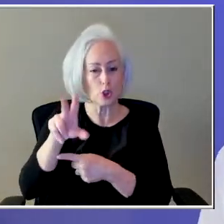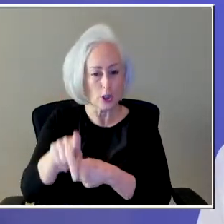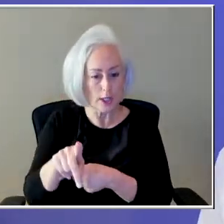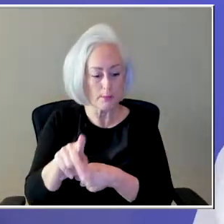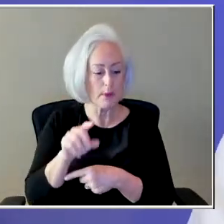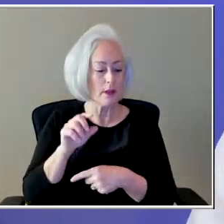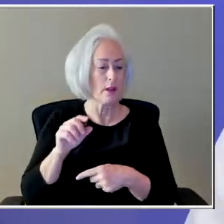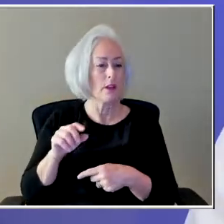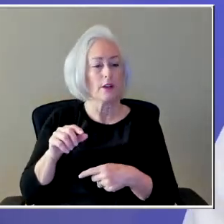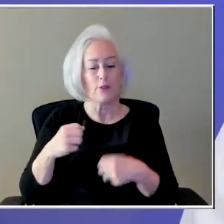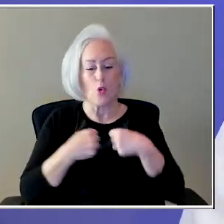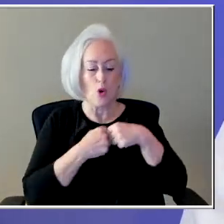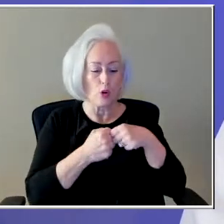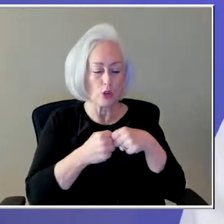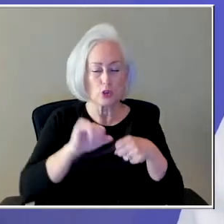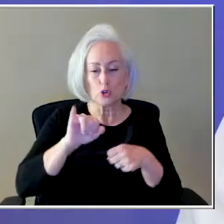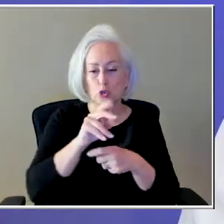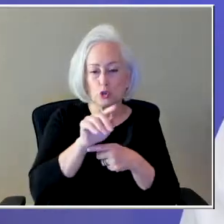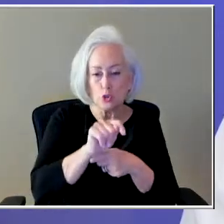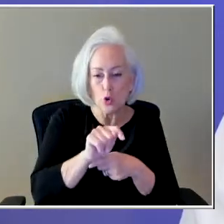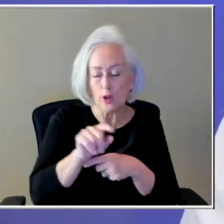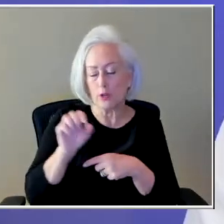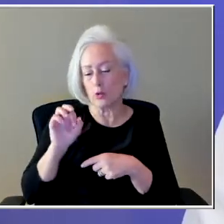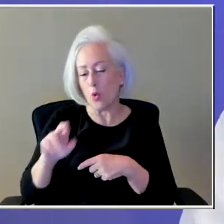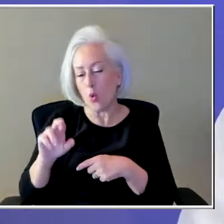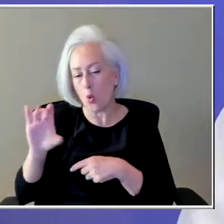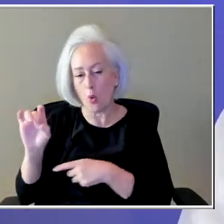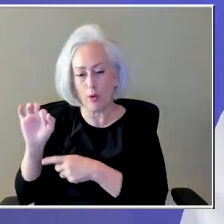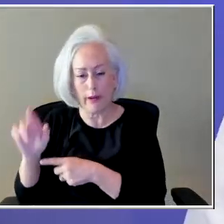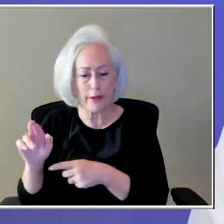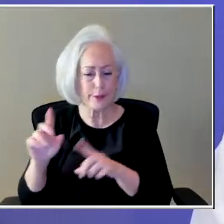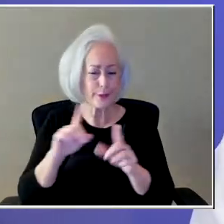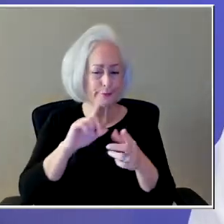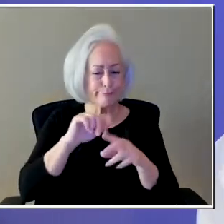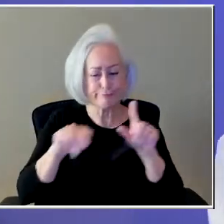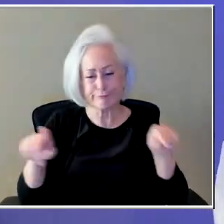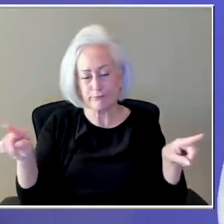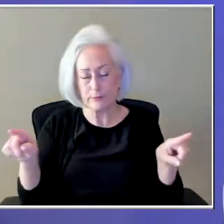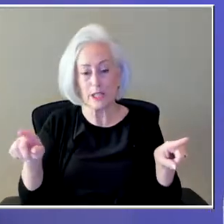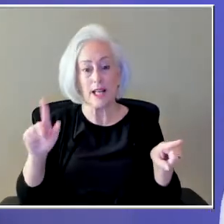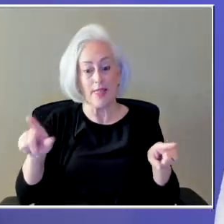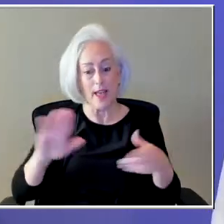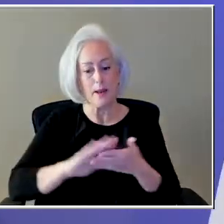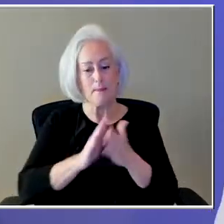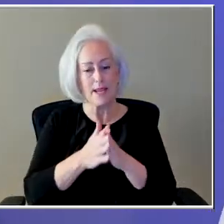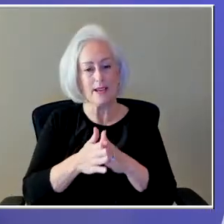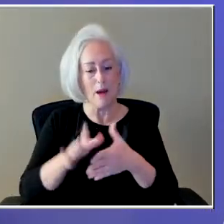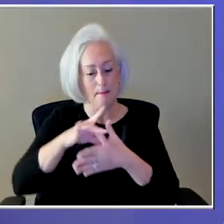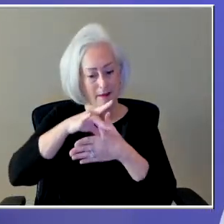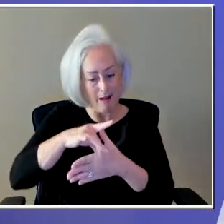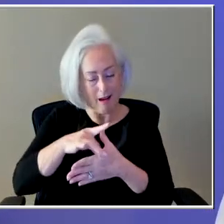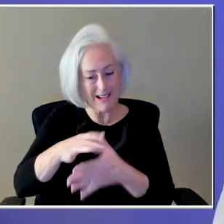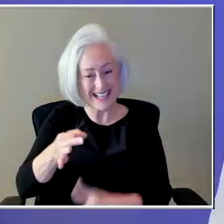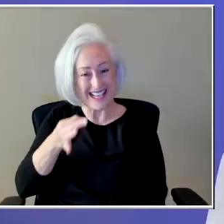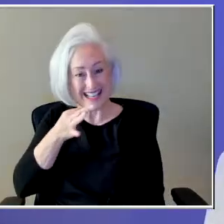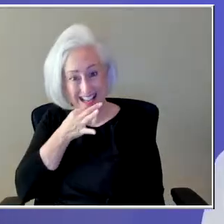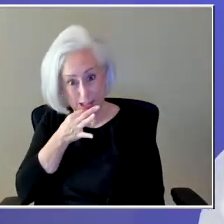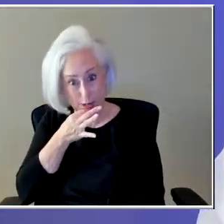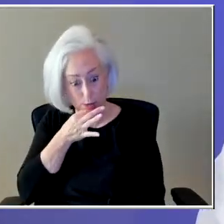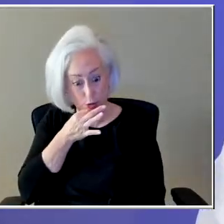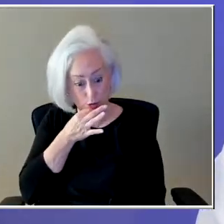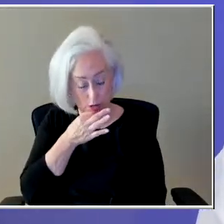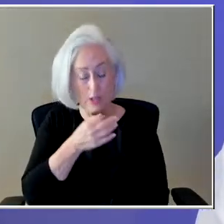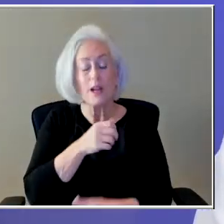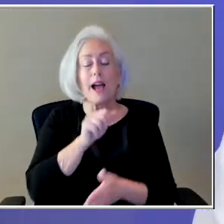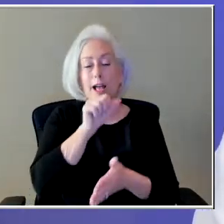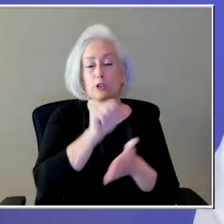fellowships. And those fellowships allow you to sort of become content experts as well as a surgical expert. So that's the training